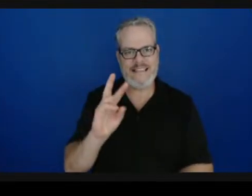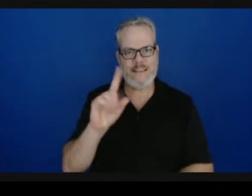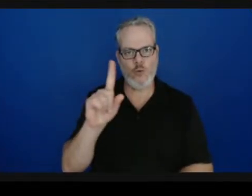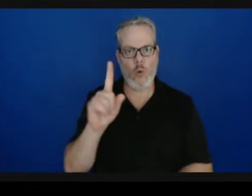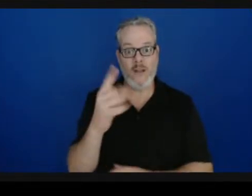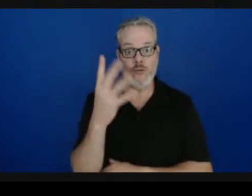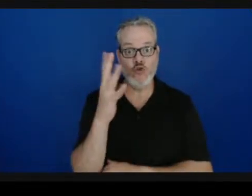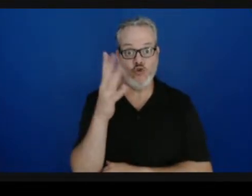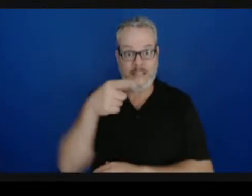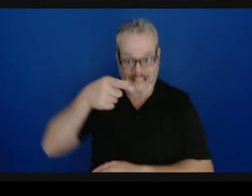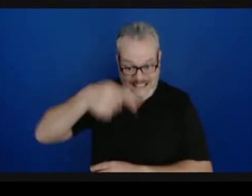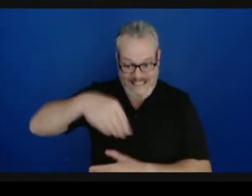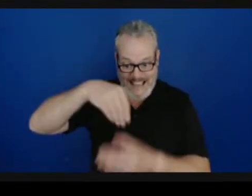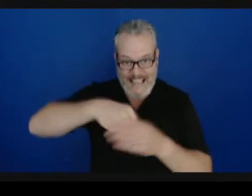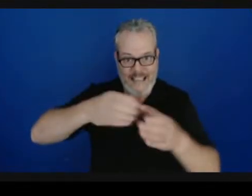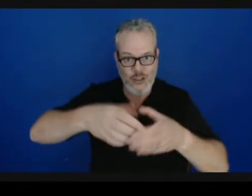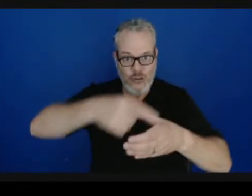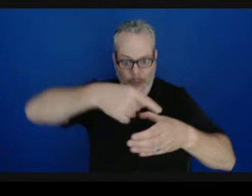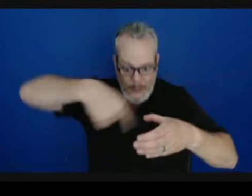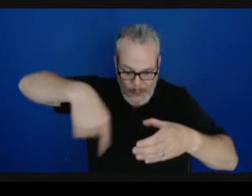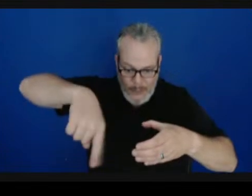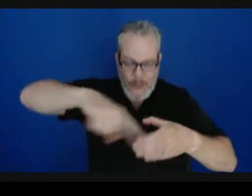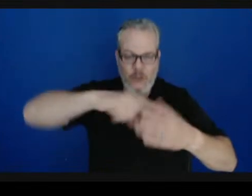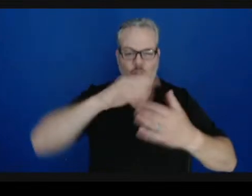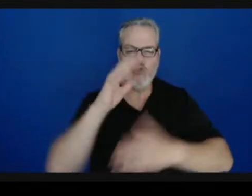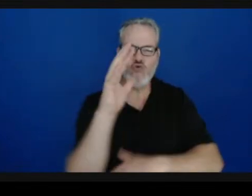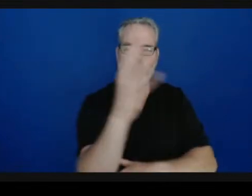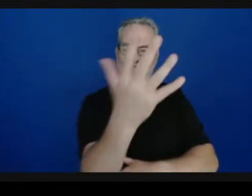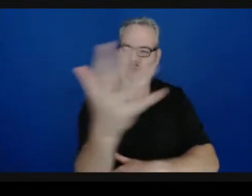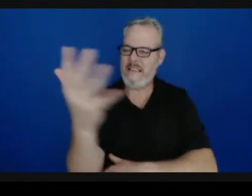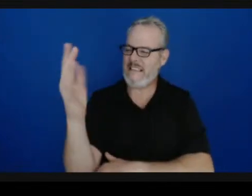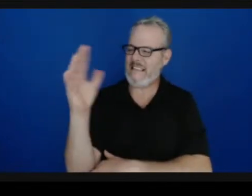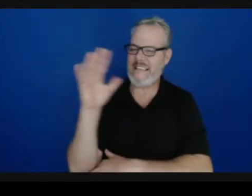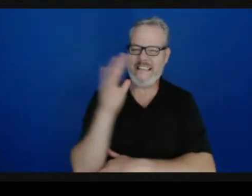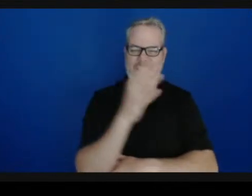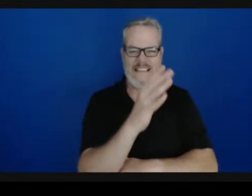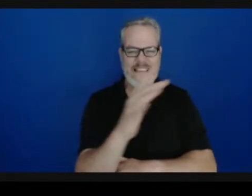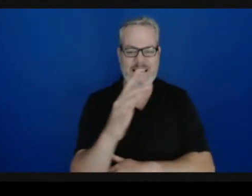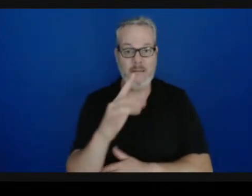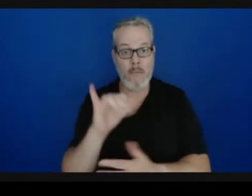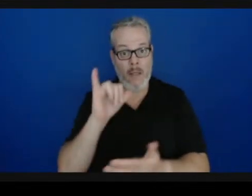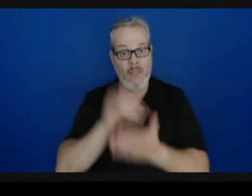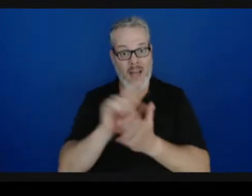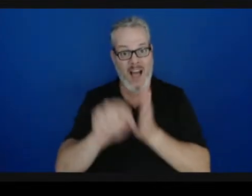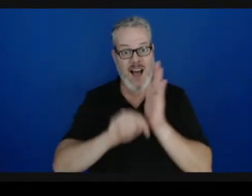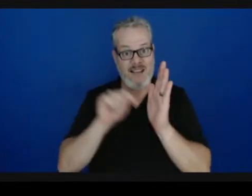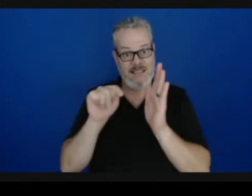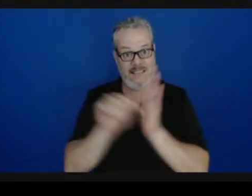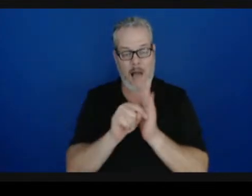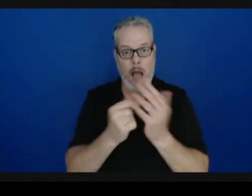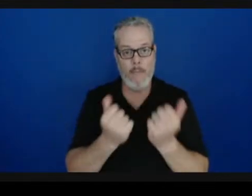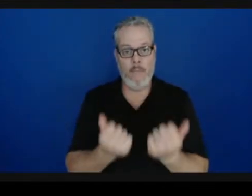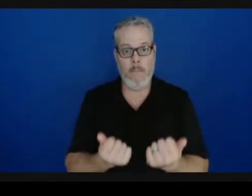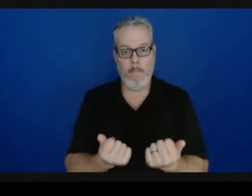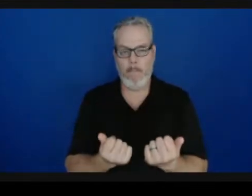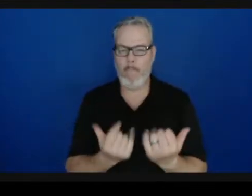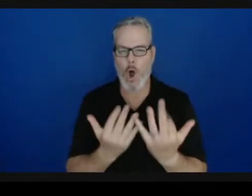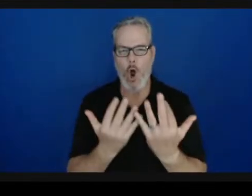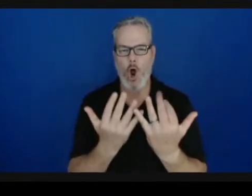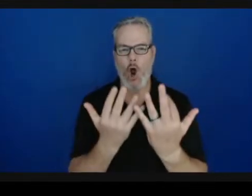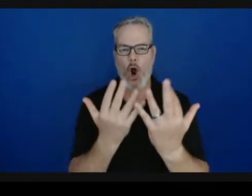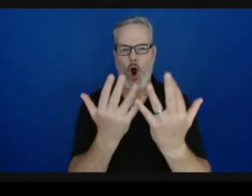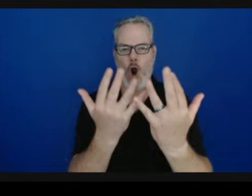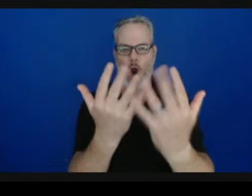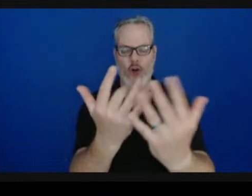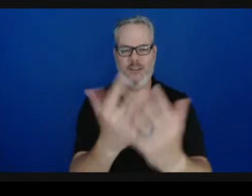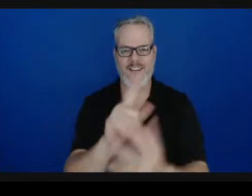crater when it's all the way forested and lava's flowing into it and burying them at that point in time. So that's when there were trees that got destroyed,